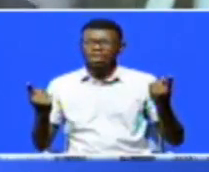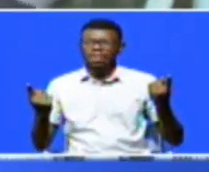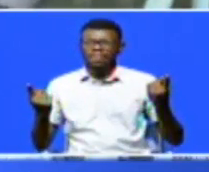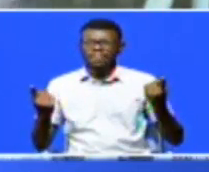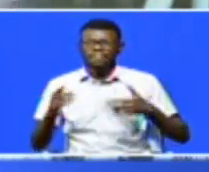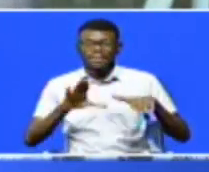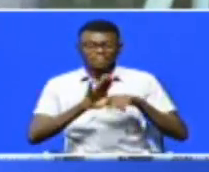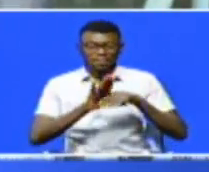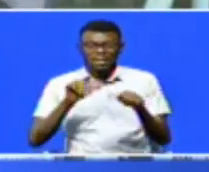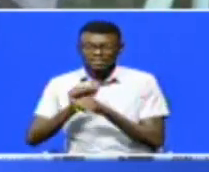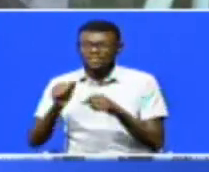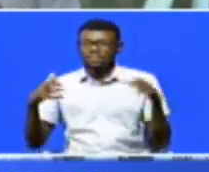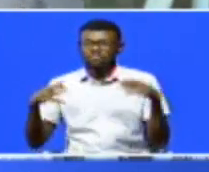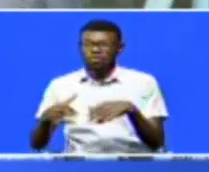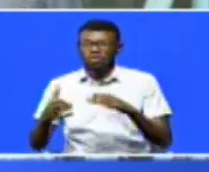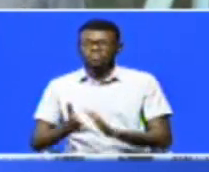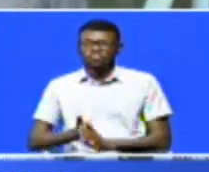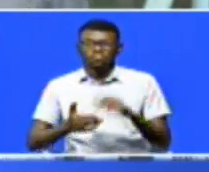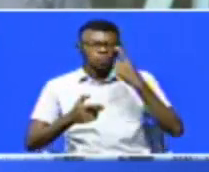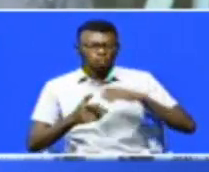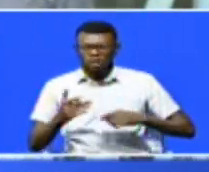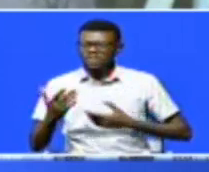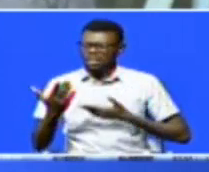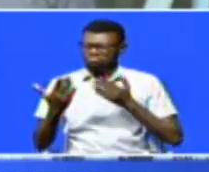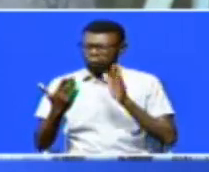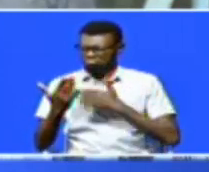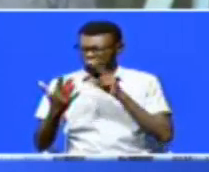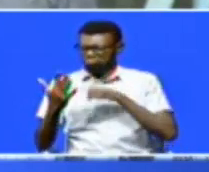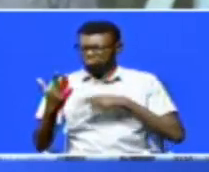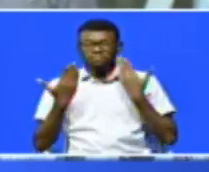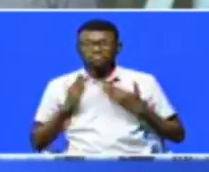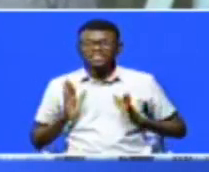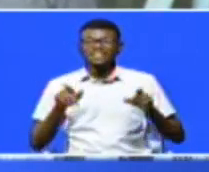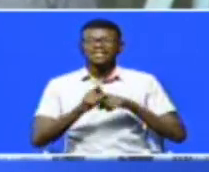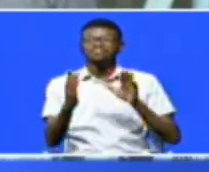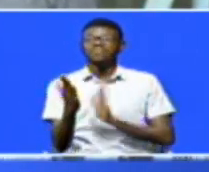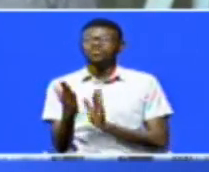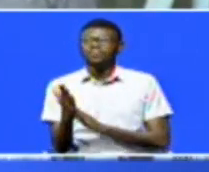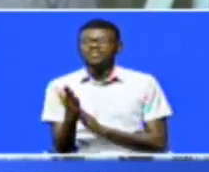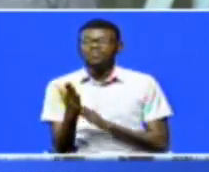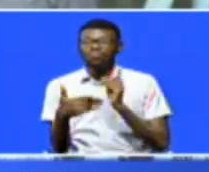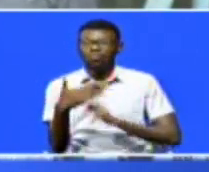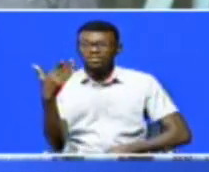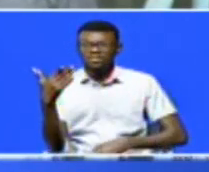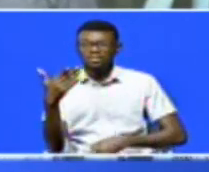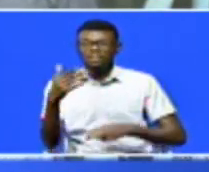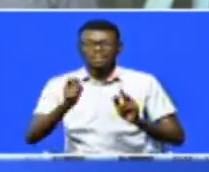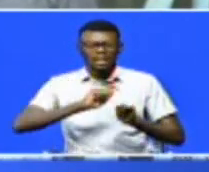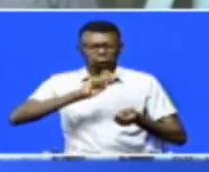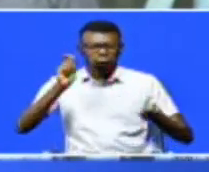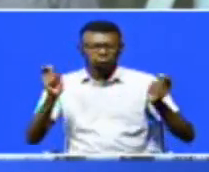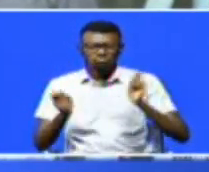force had looked at the policy and recommended far-reaching